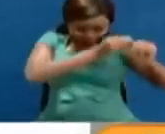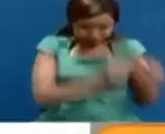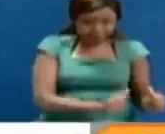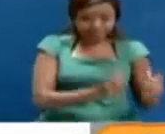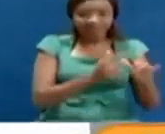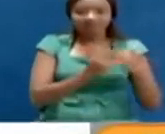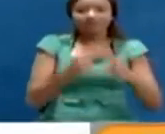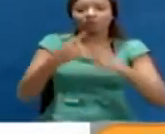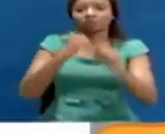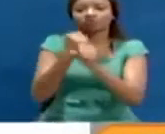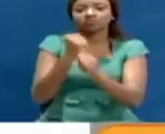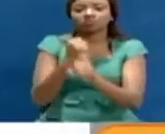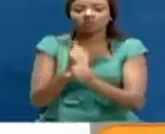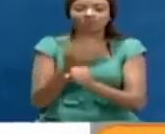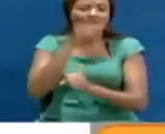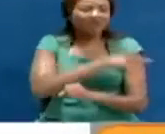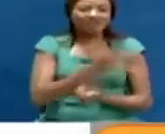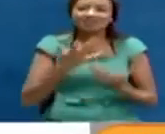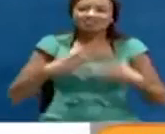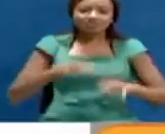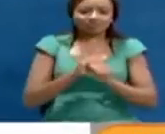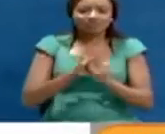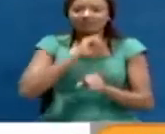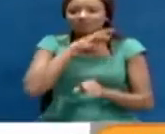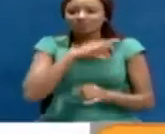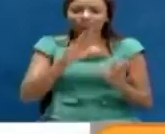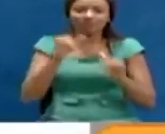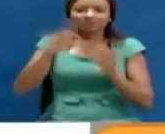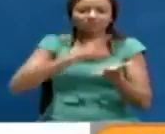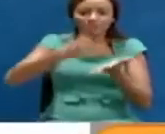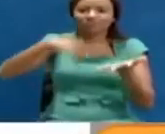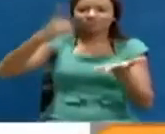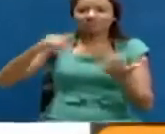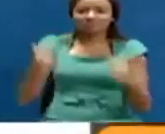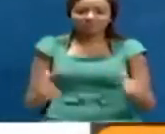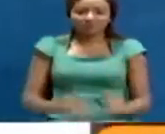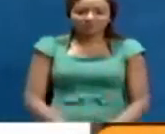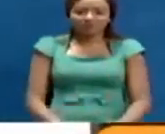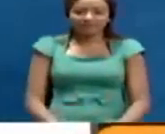lacked a substantive Auditor General to approve their books. Dennis Otieno reports.